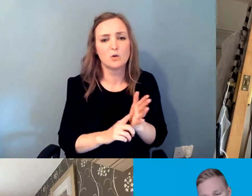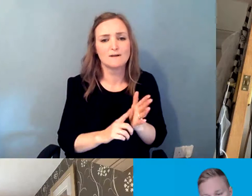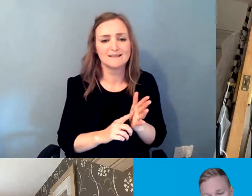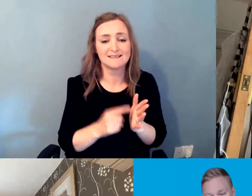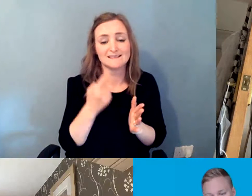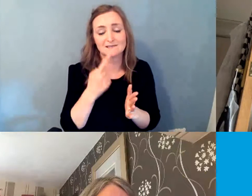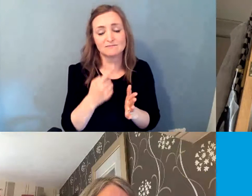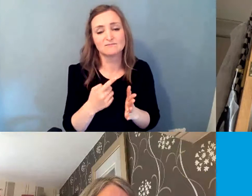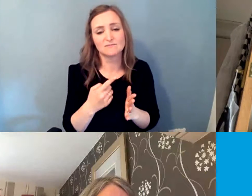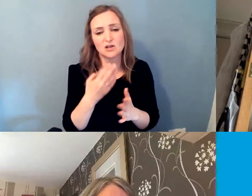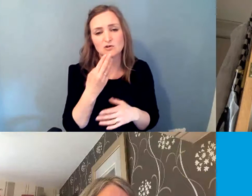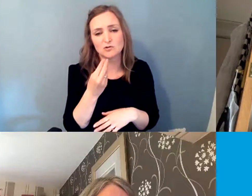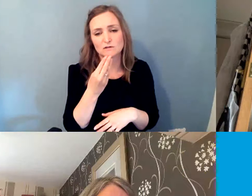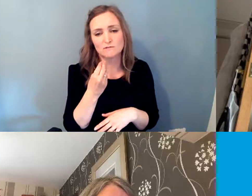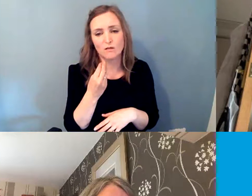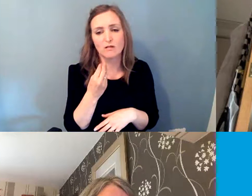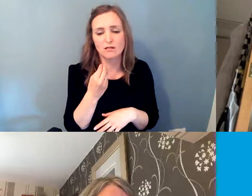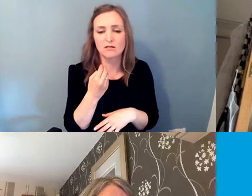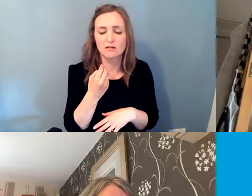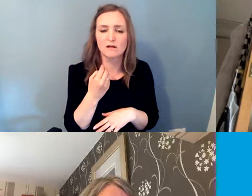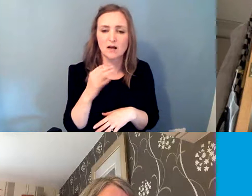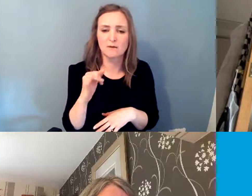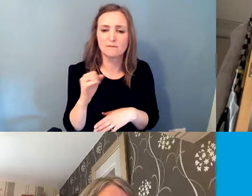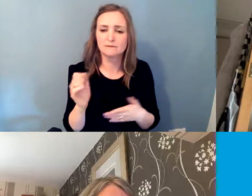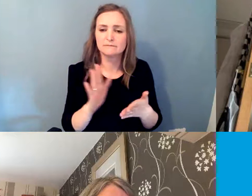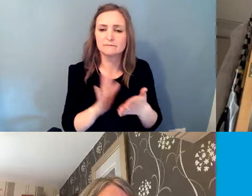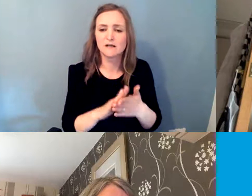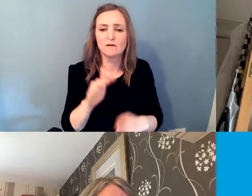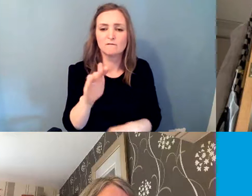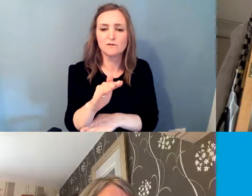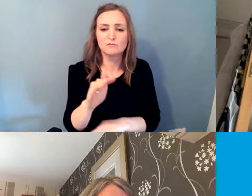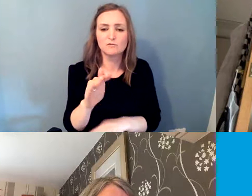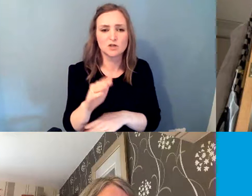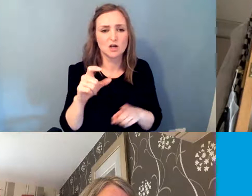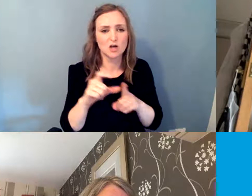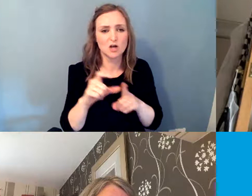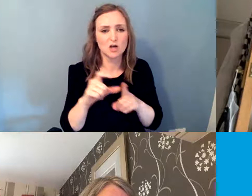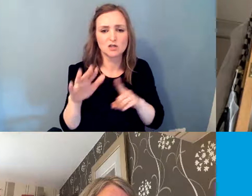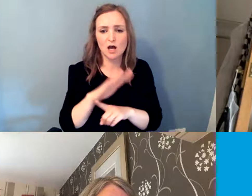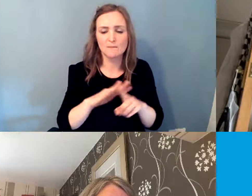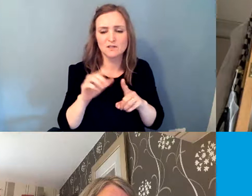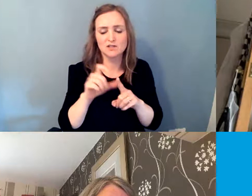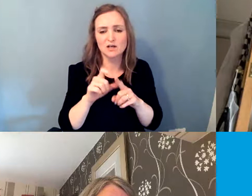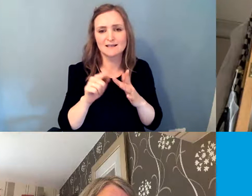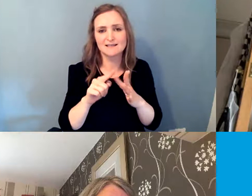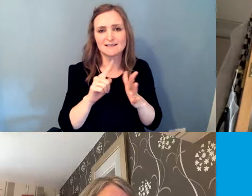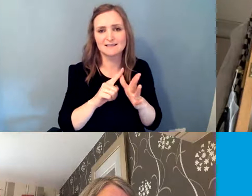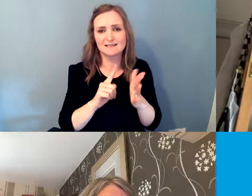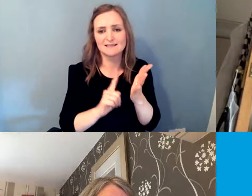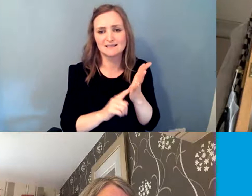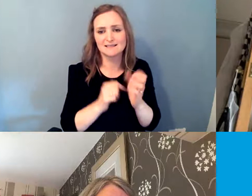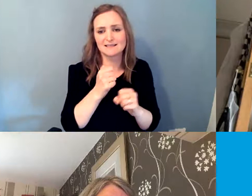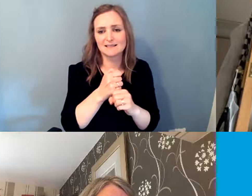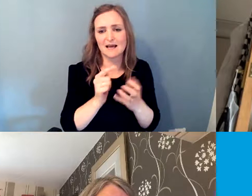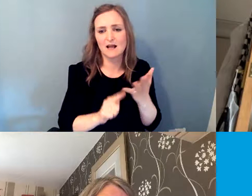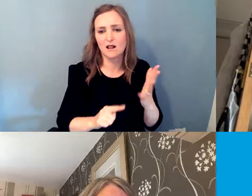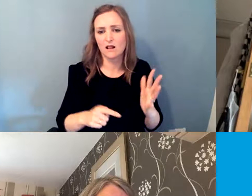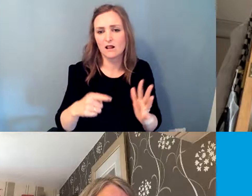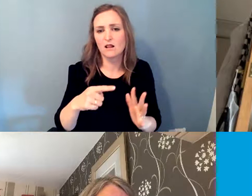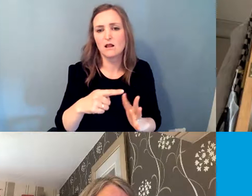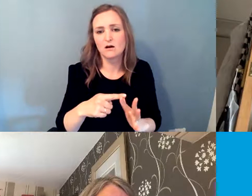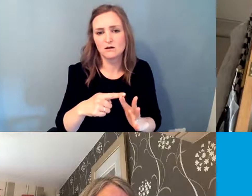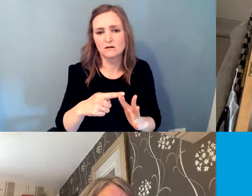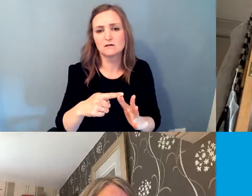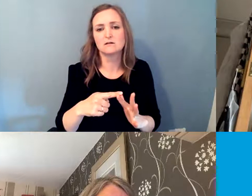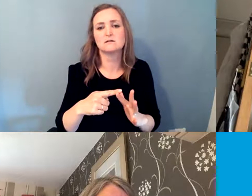Maybe Lee, it's something for a future Derbyshire Dialogue, because I know the digital team across Joined Up Care Derbyshire have done quite a bit of work around digital